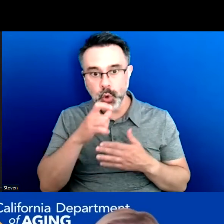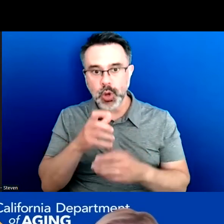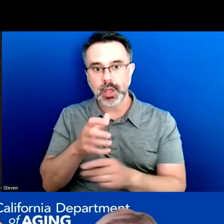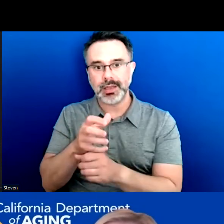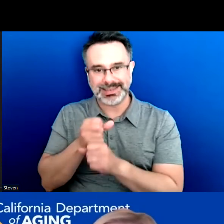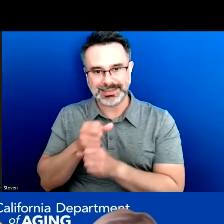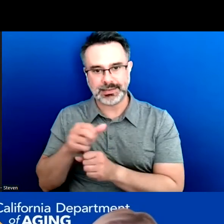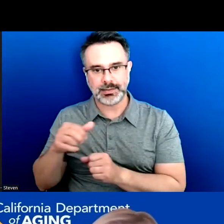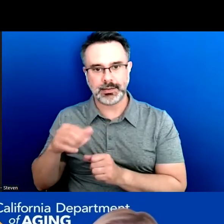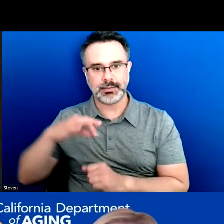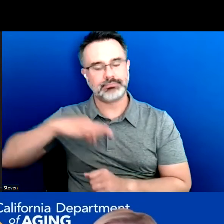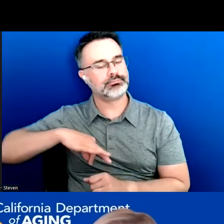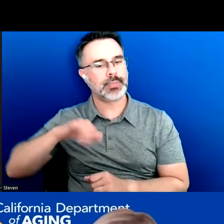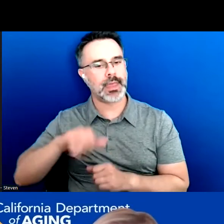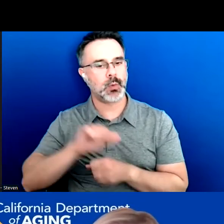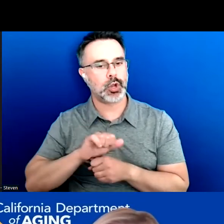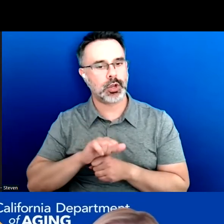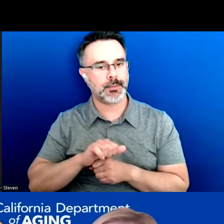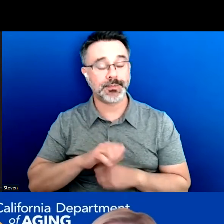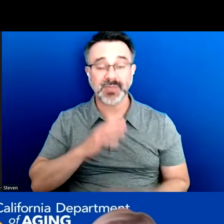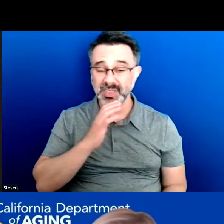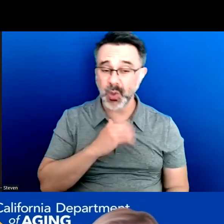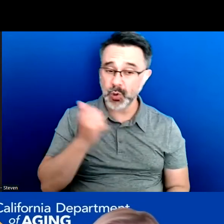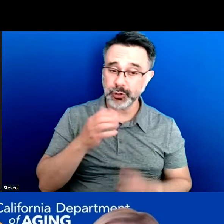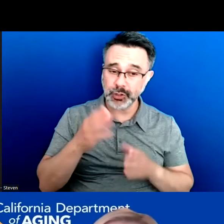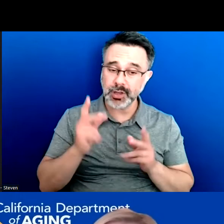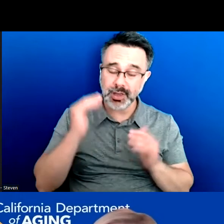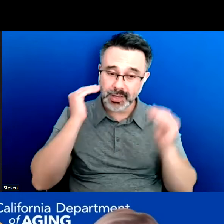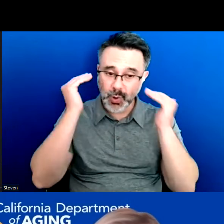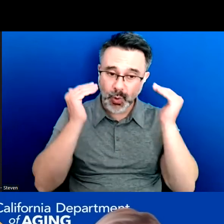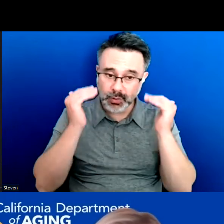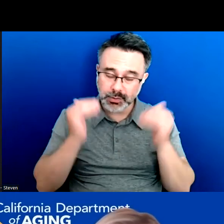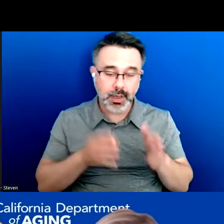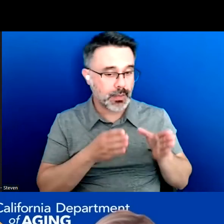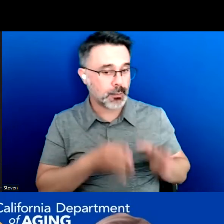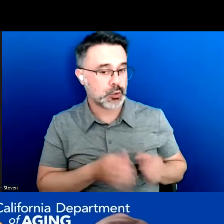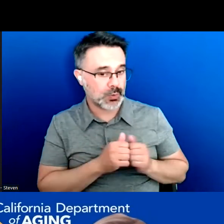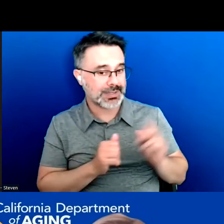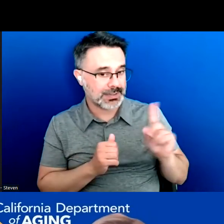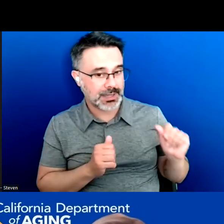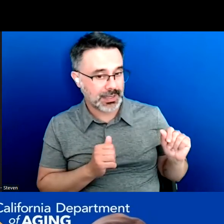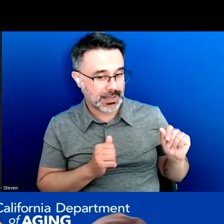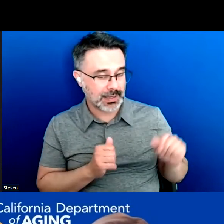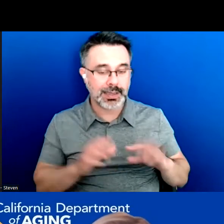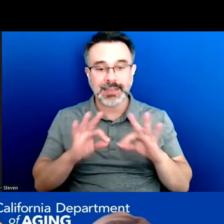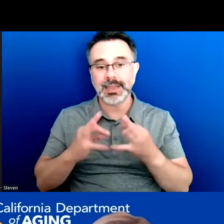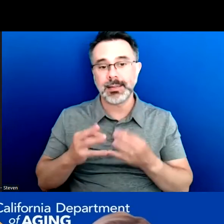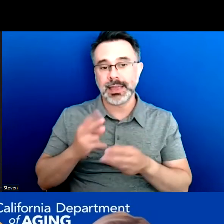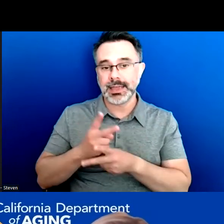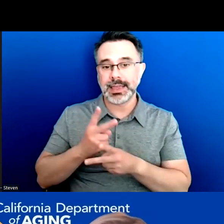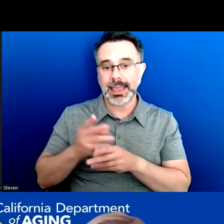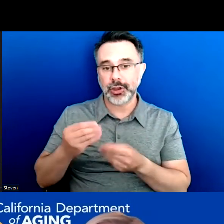this work: the older adult, the person with disability, the family caregiver, and we will build out from